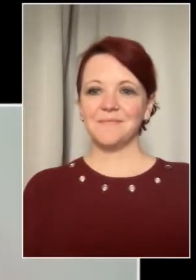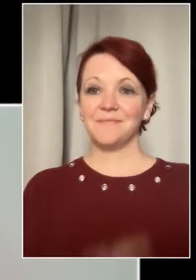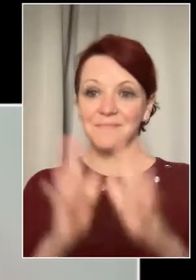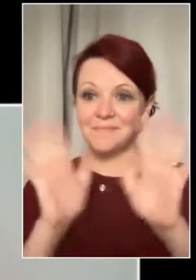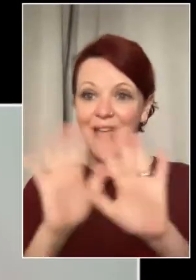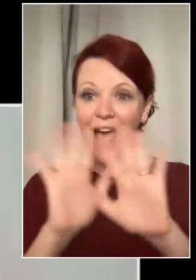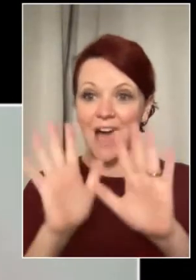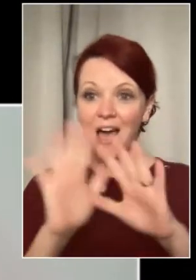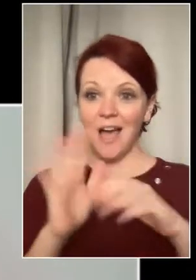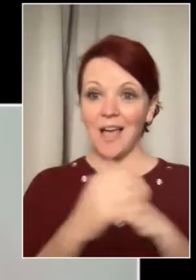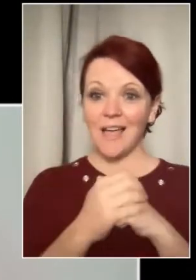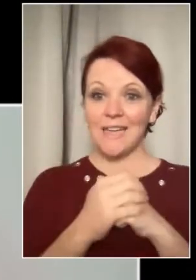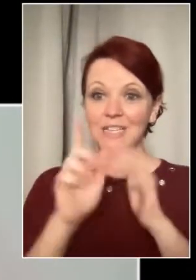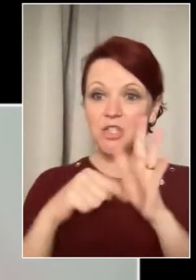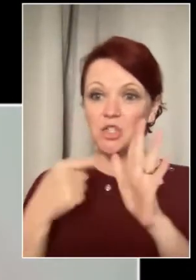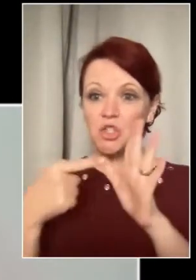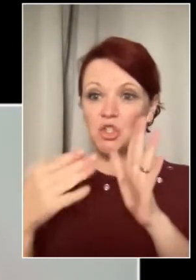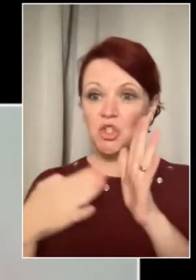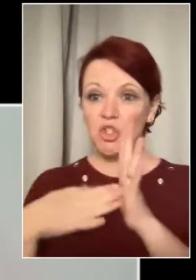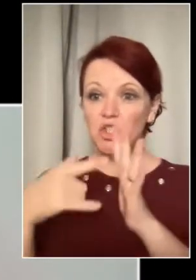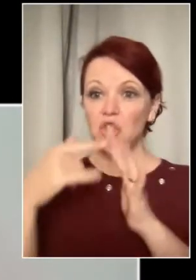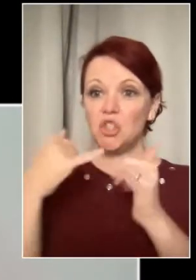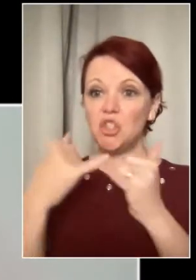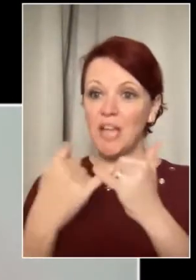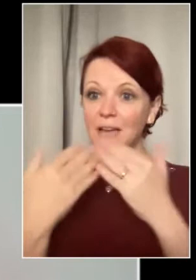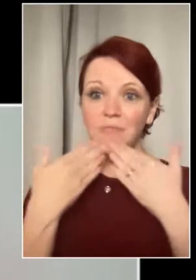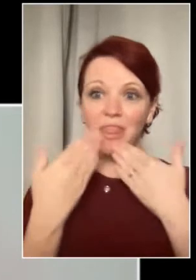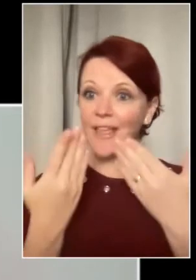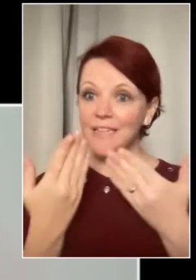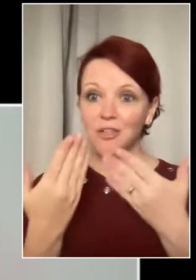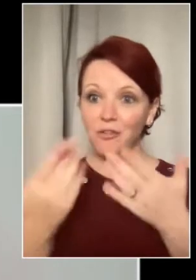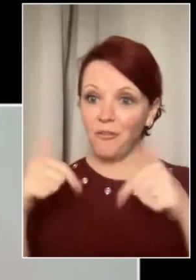Okay. James, thank you so much for joining us.